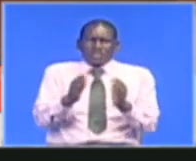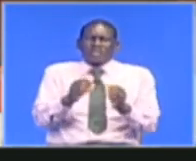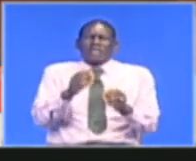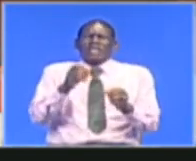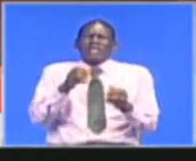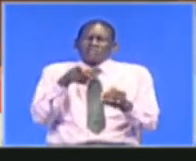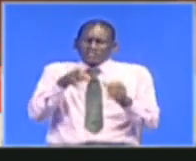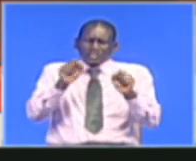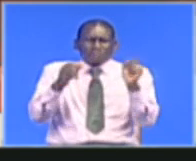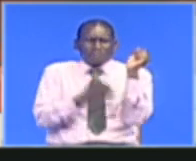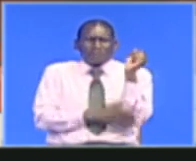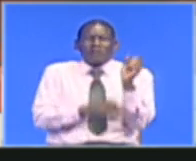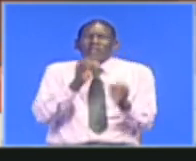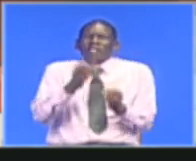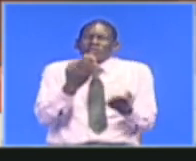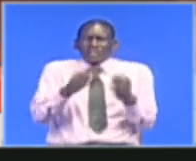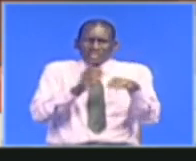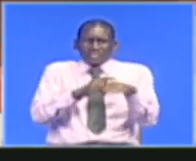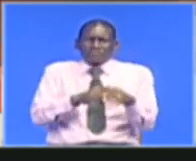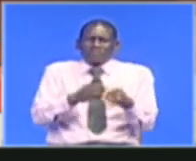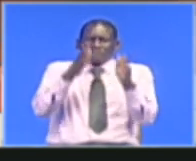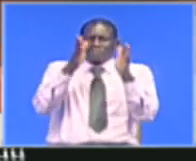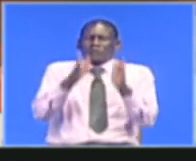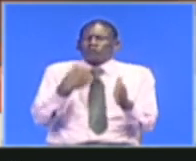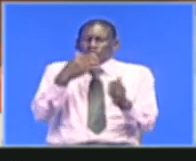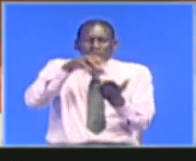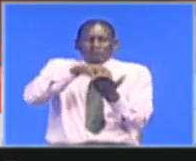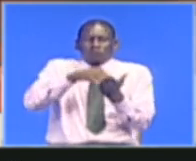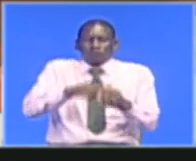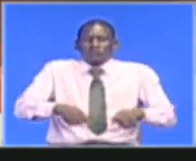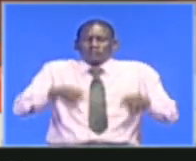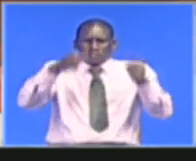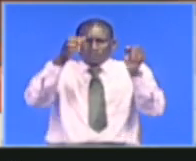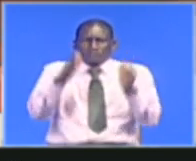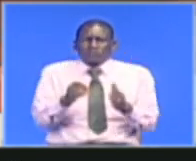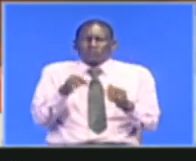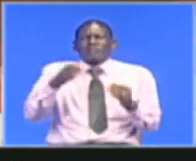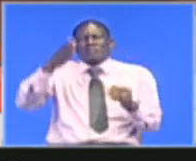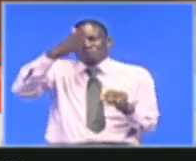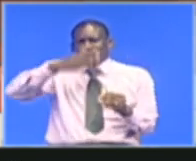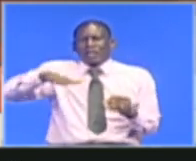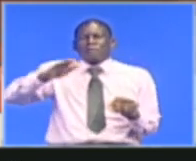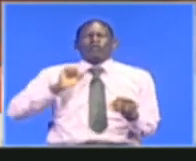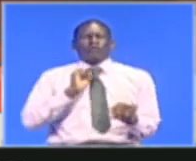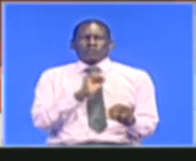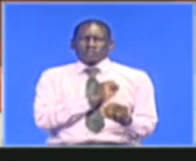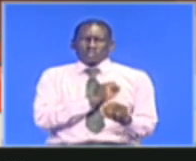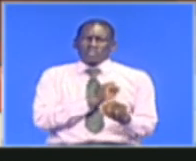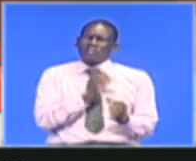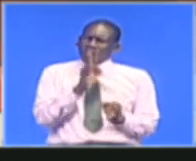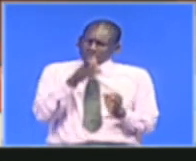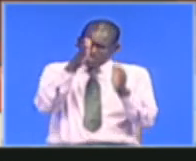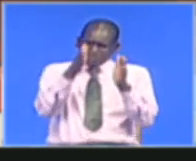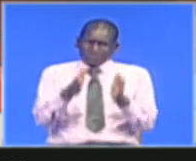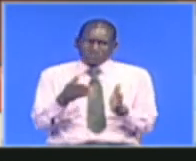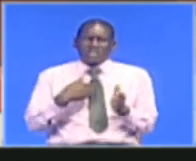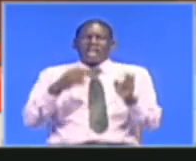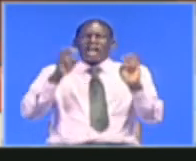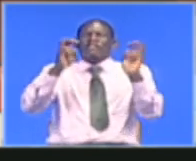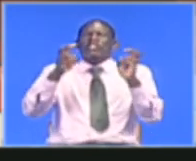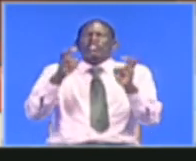the person who occupies the position of the chair of this house had matters which are